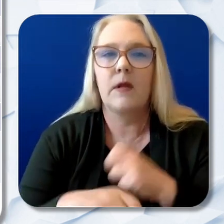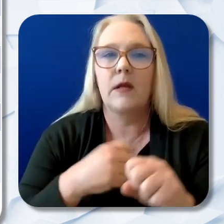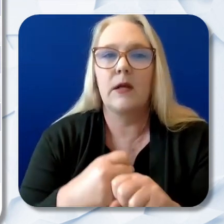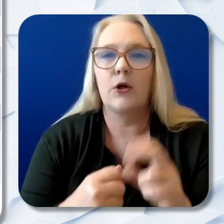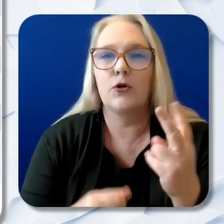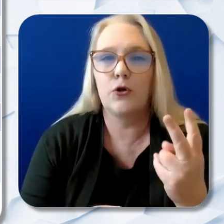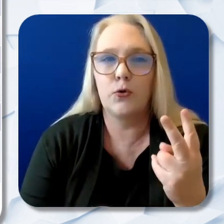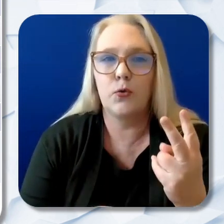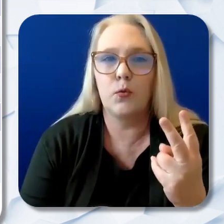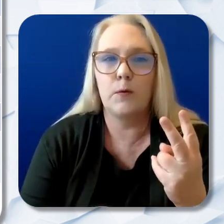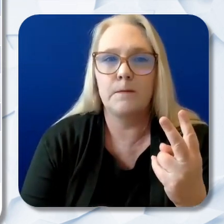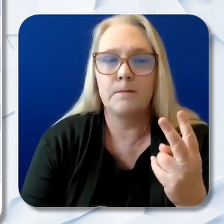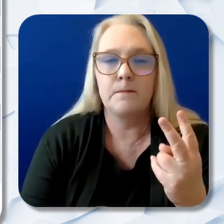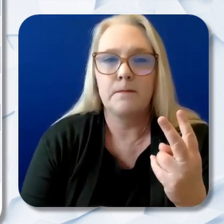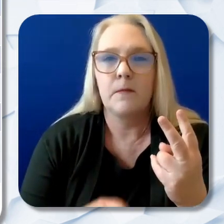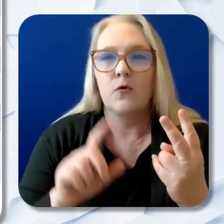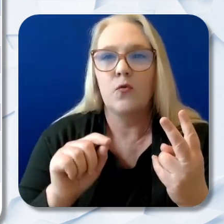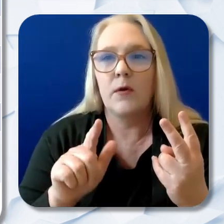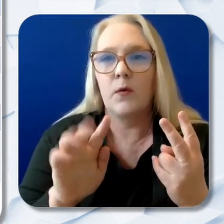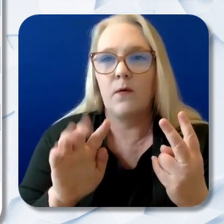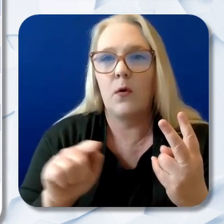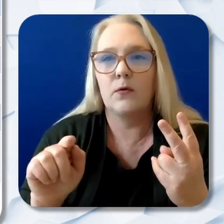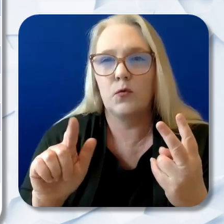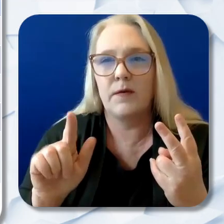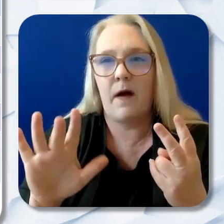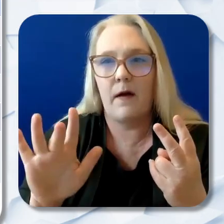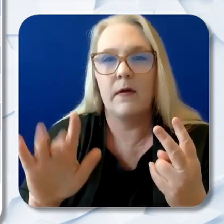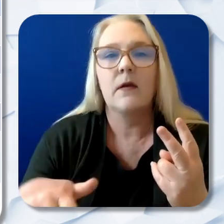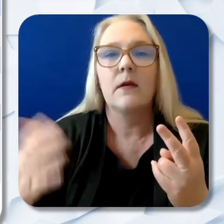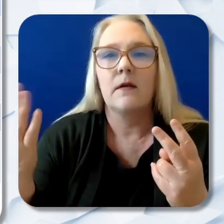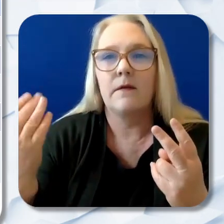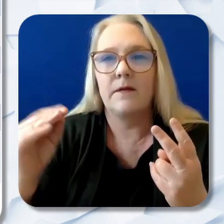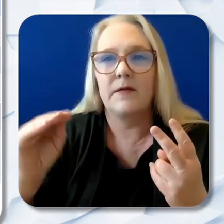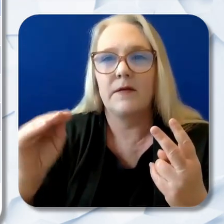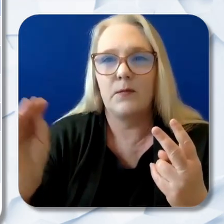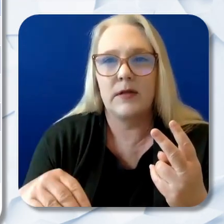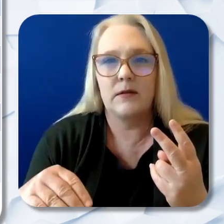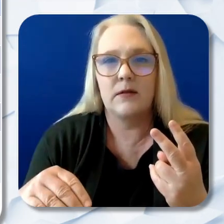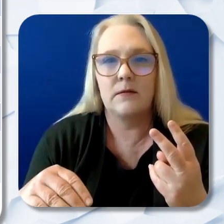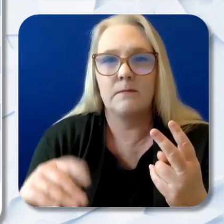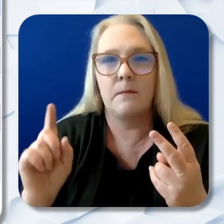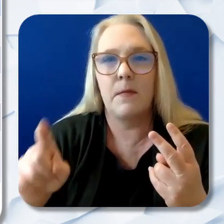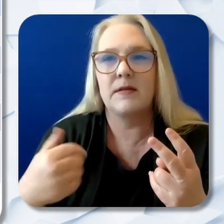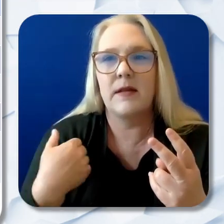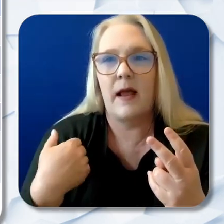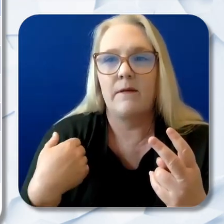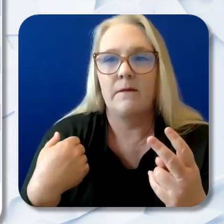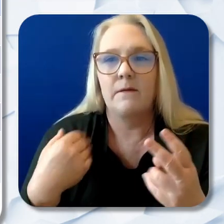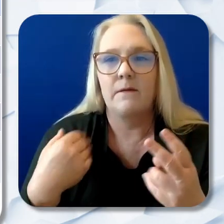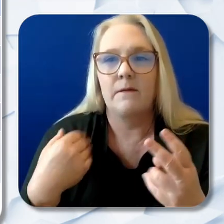2, program year 24-25, 15% of CSPPs must have an annual class environment